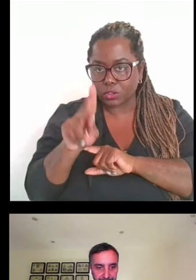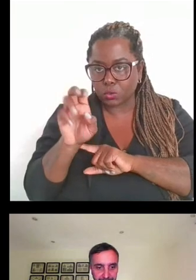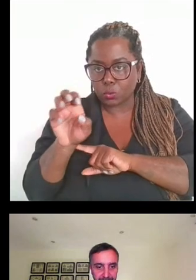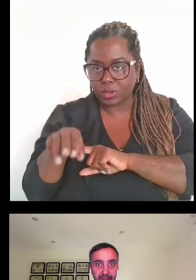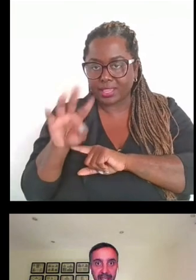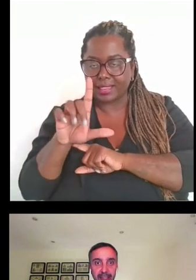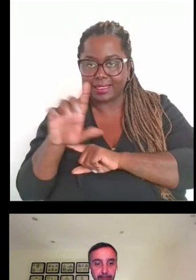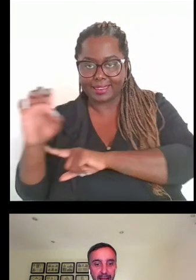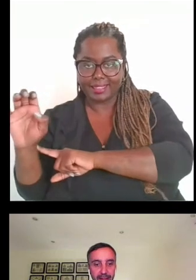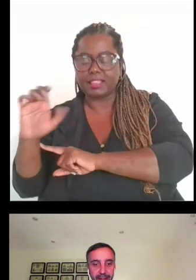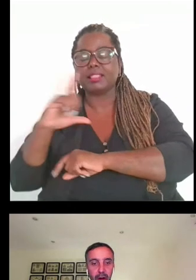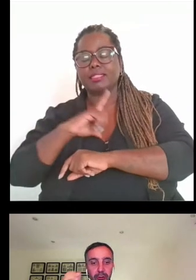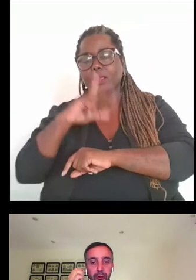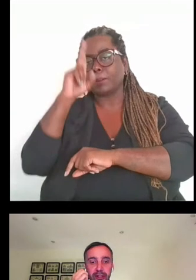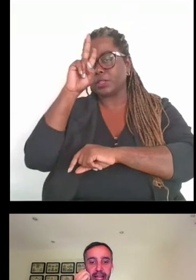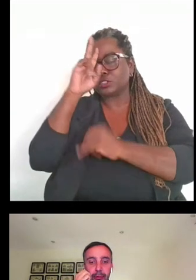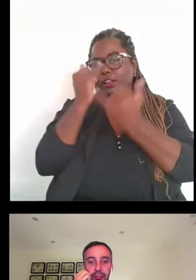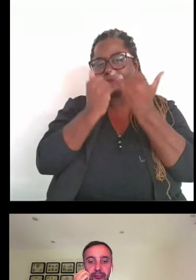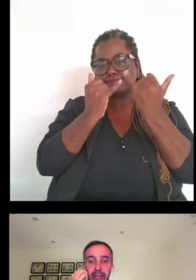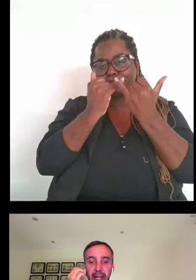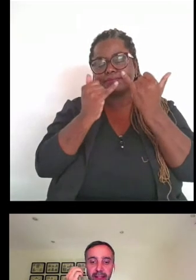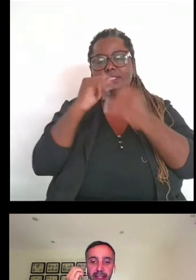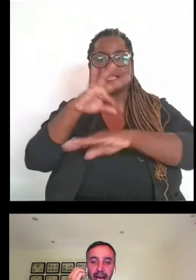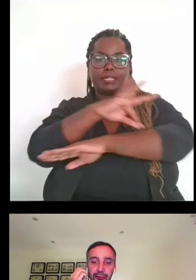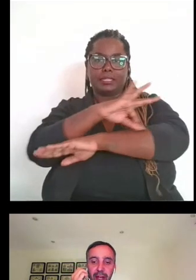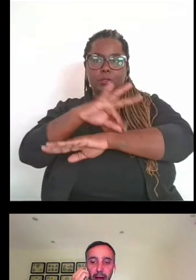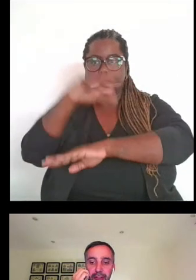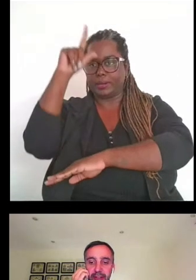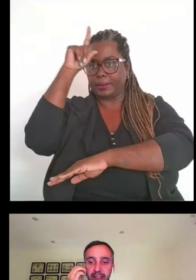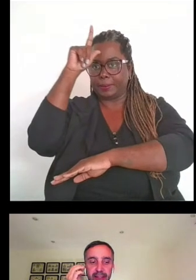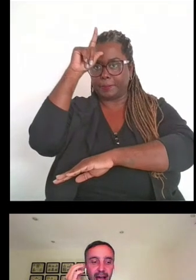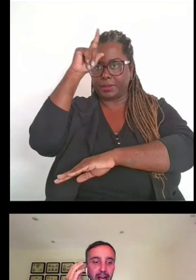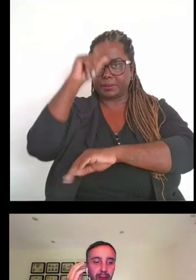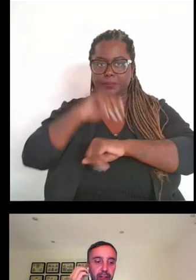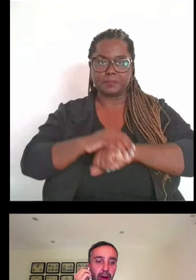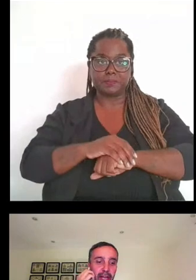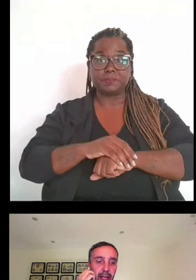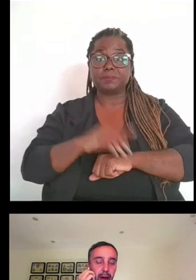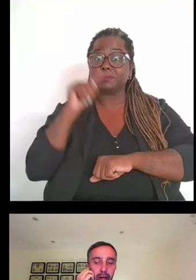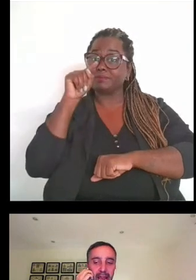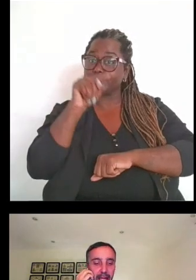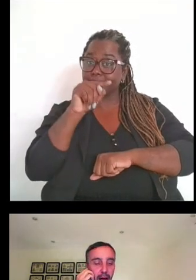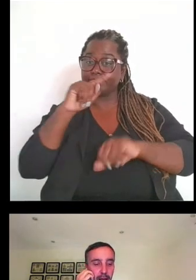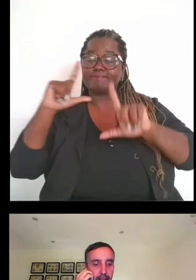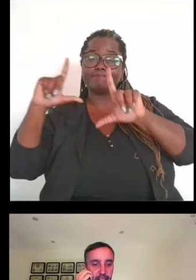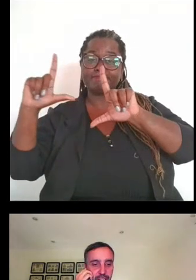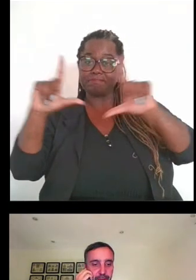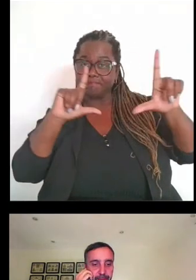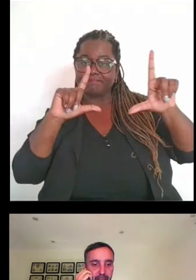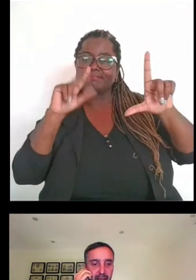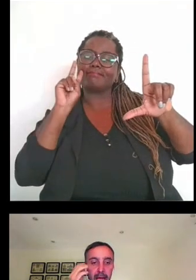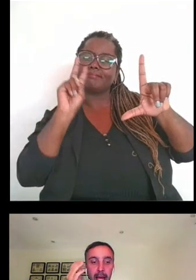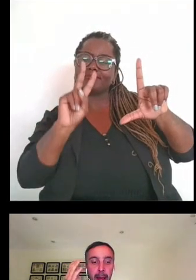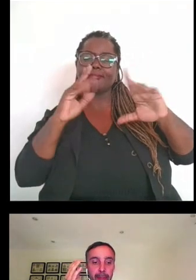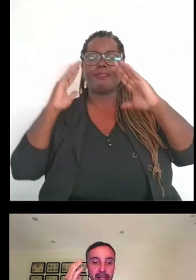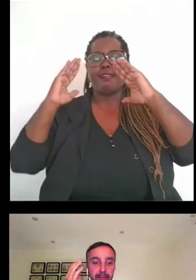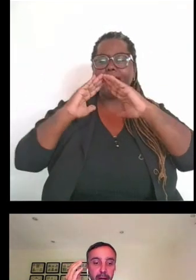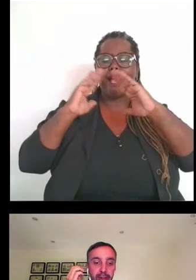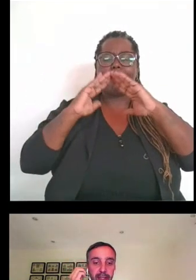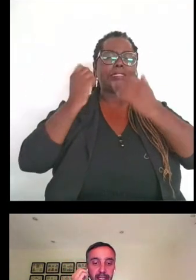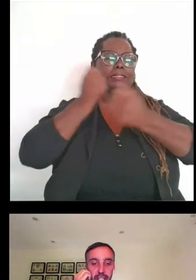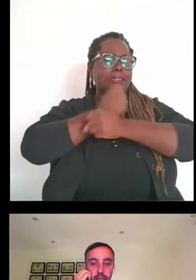here is best known for his numerous Villas and country houses in the style of organic organic architecture